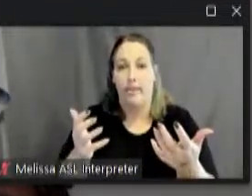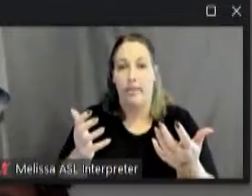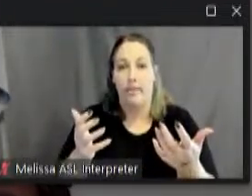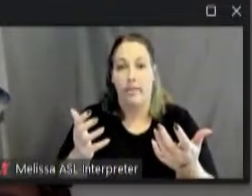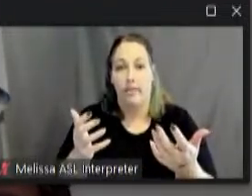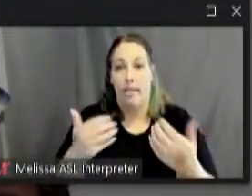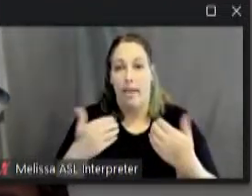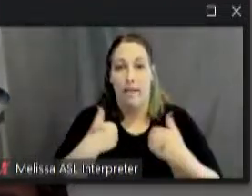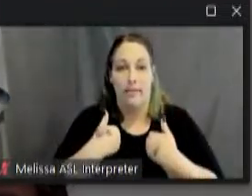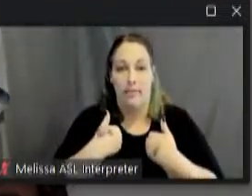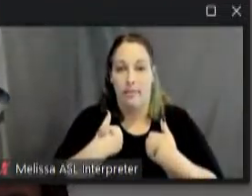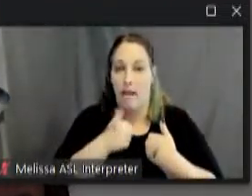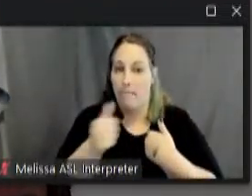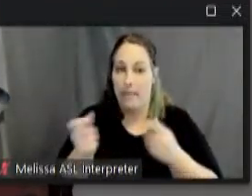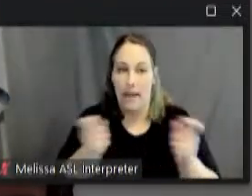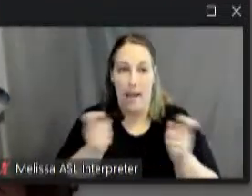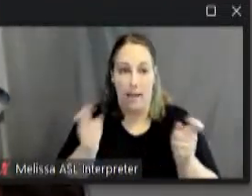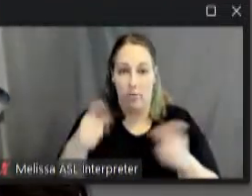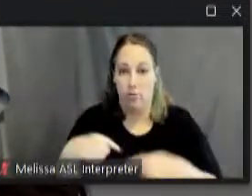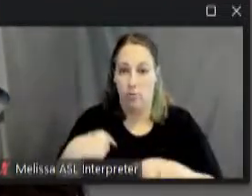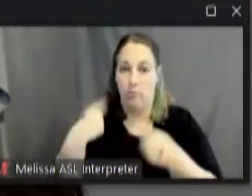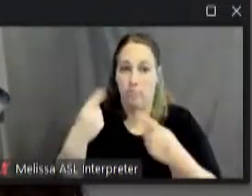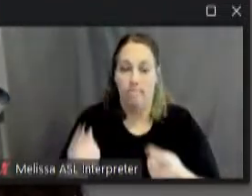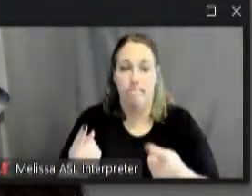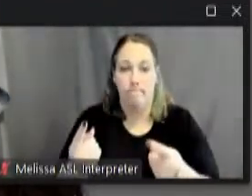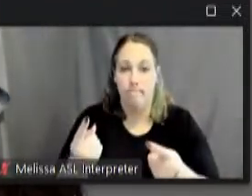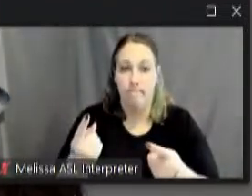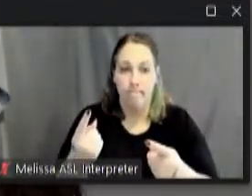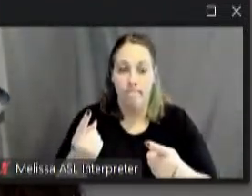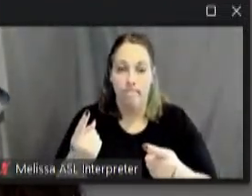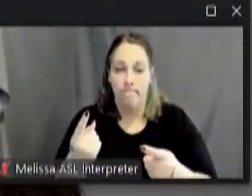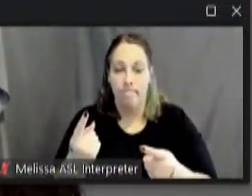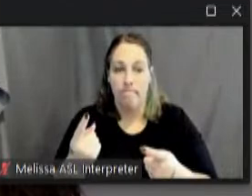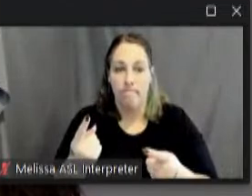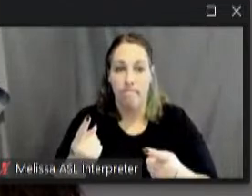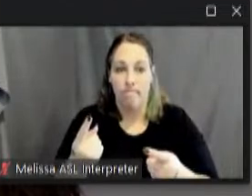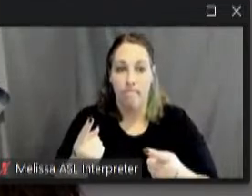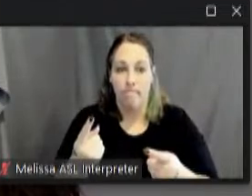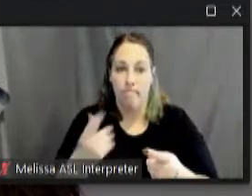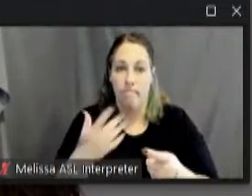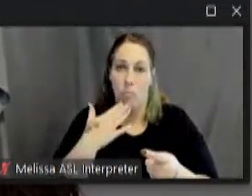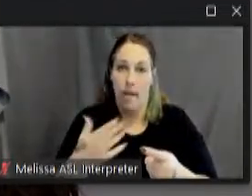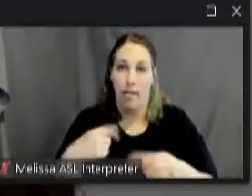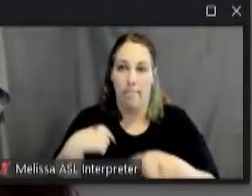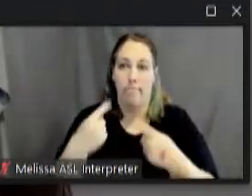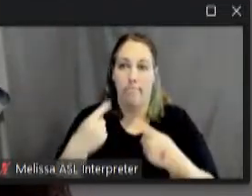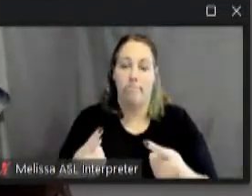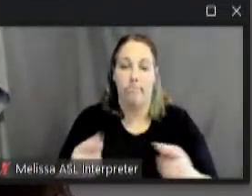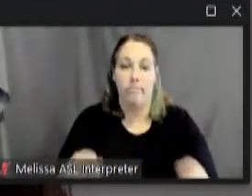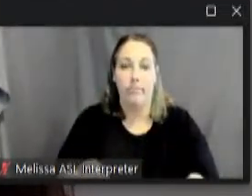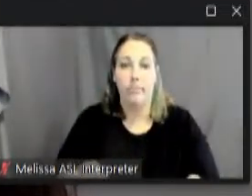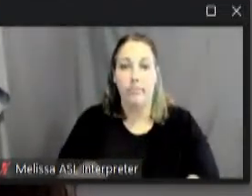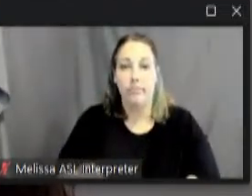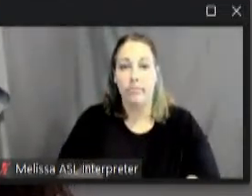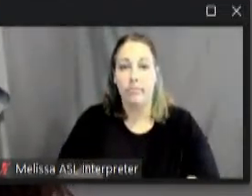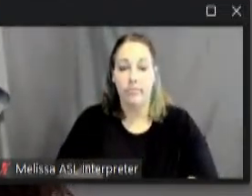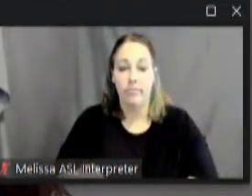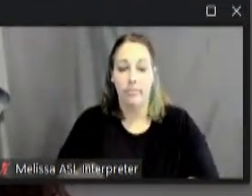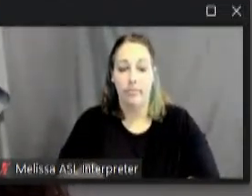been handled in an ideal way until now. So we will provide to the